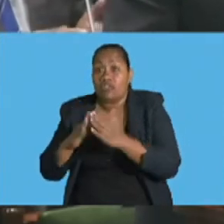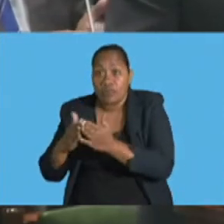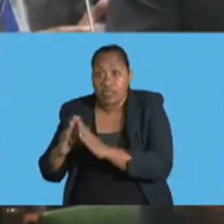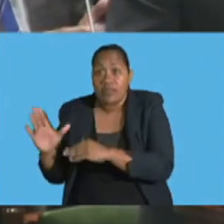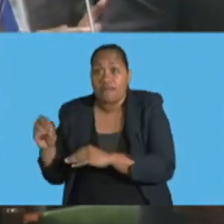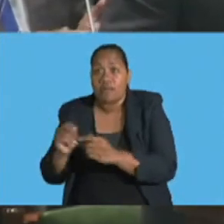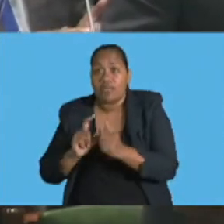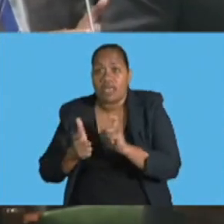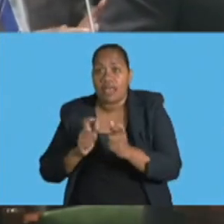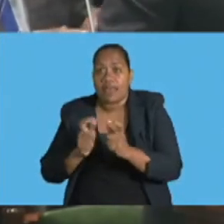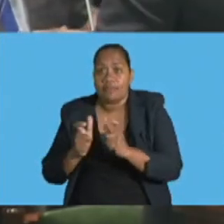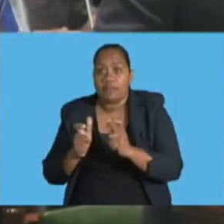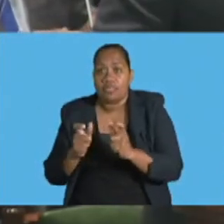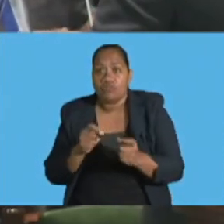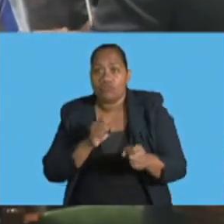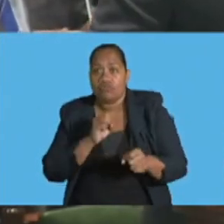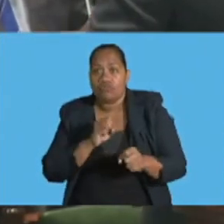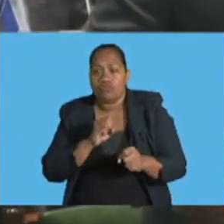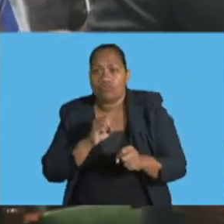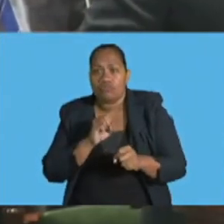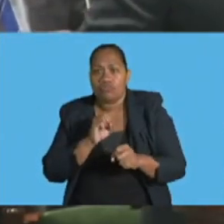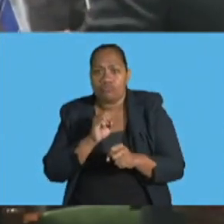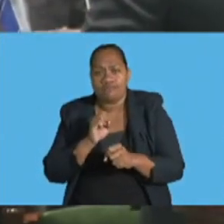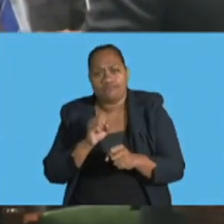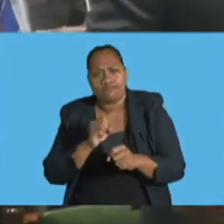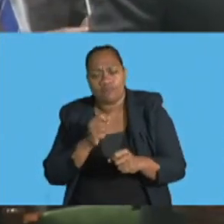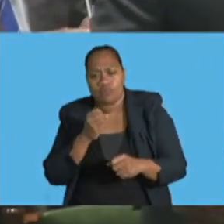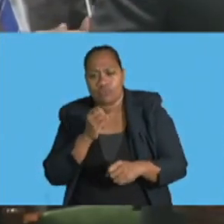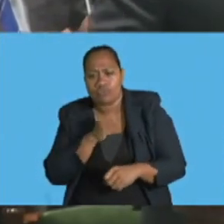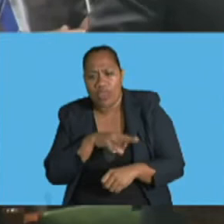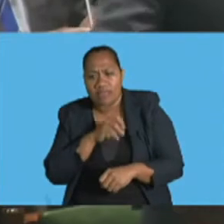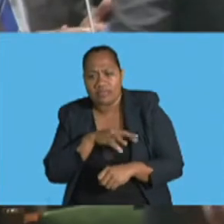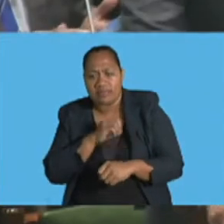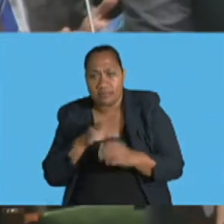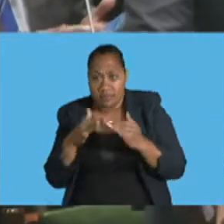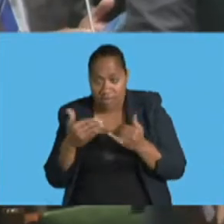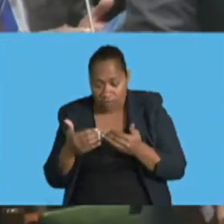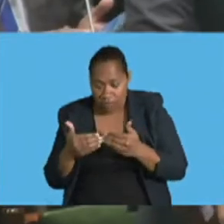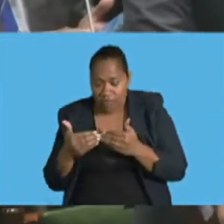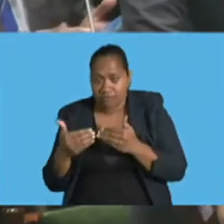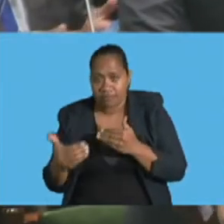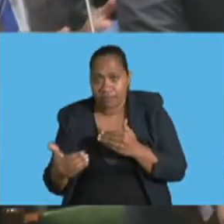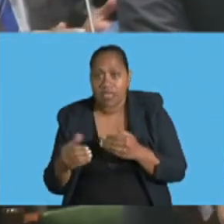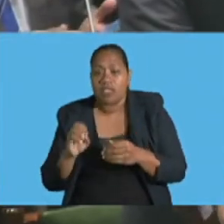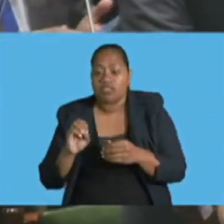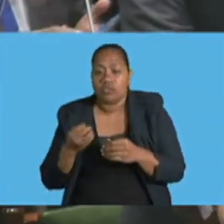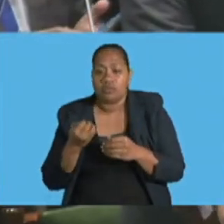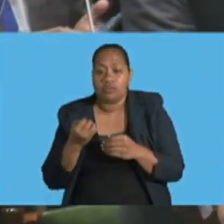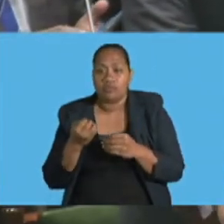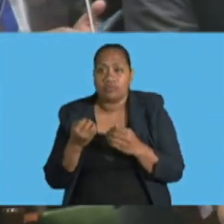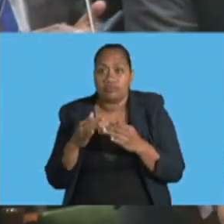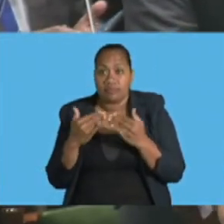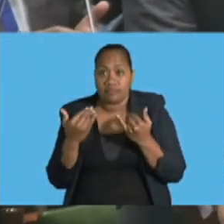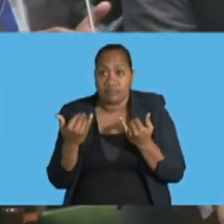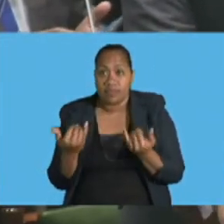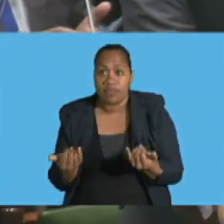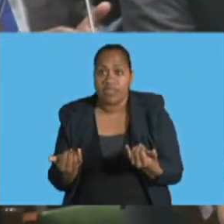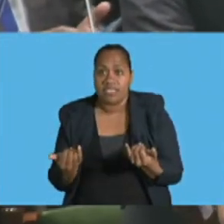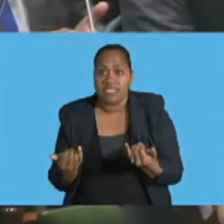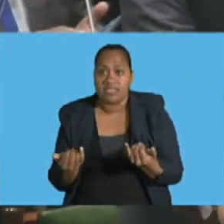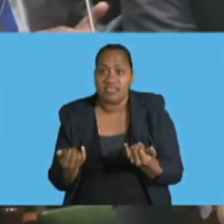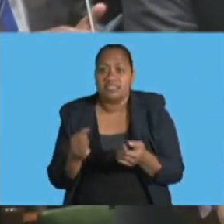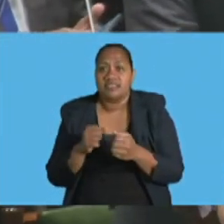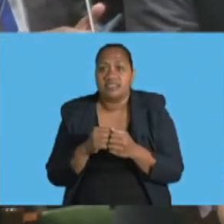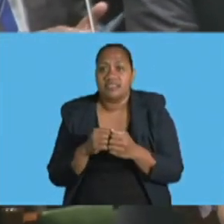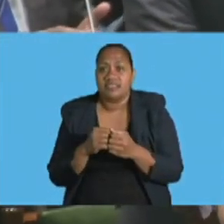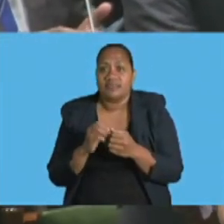future. Mr. Speaker, sir, the work has been underway on this legislation for the past 6 months, and we will soon embark on an appropriate